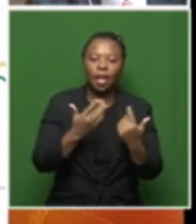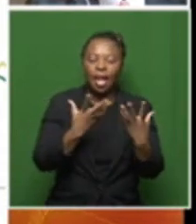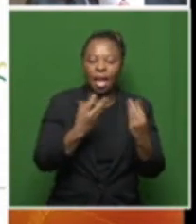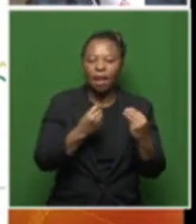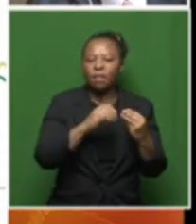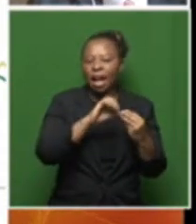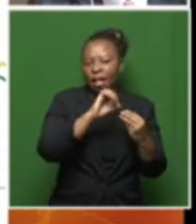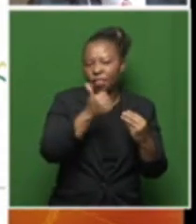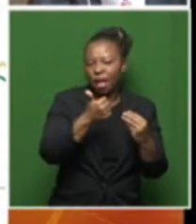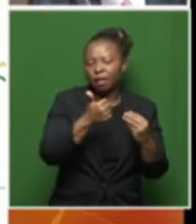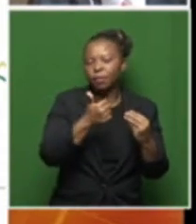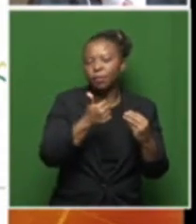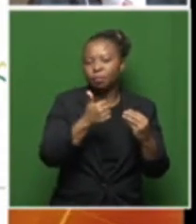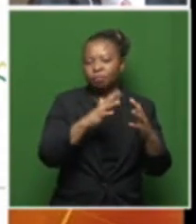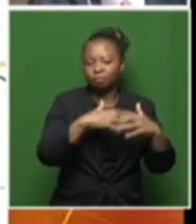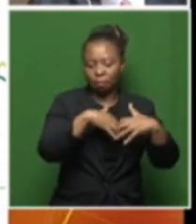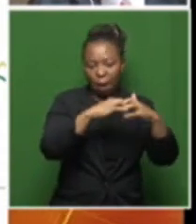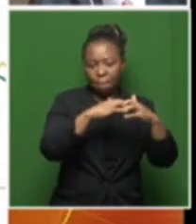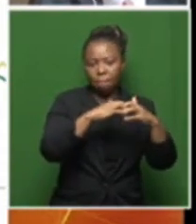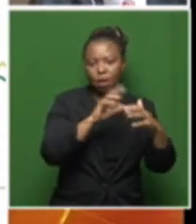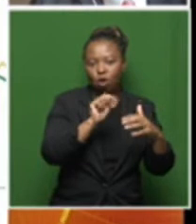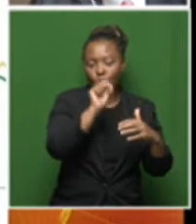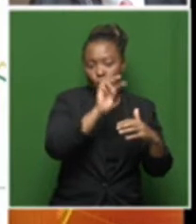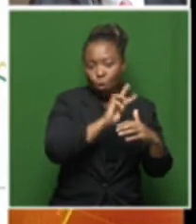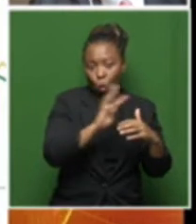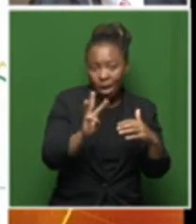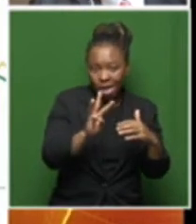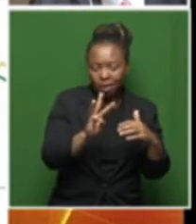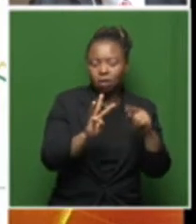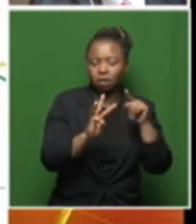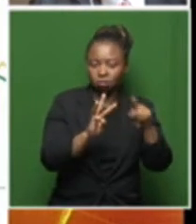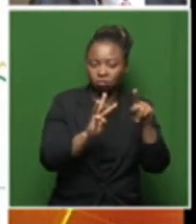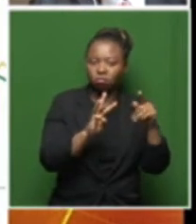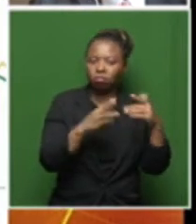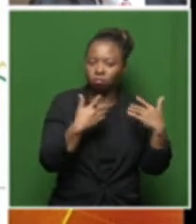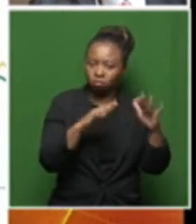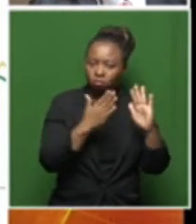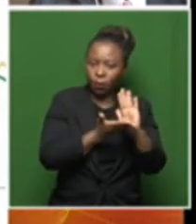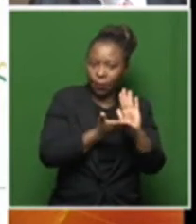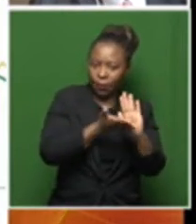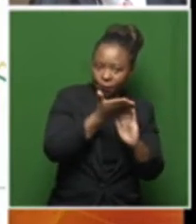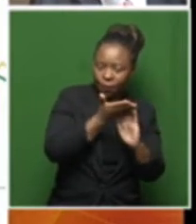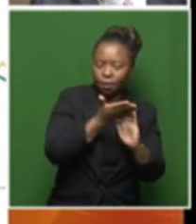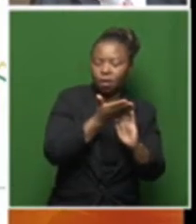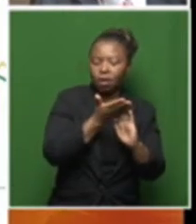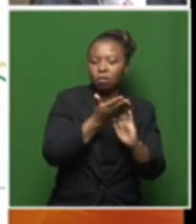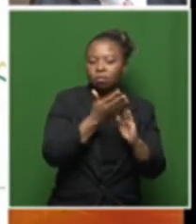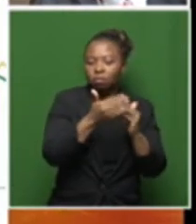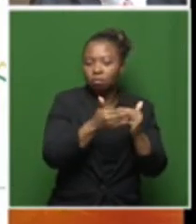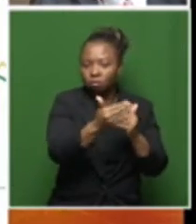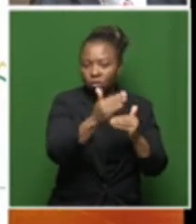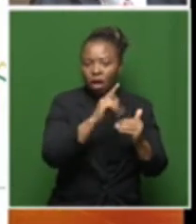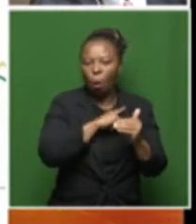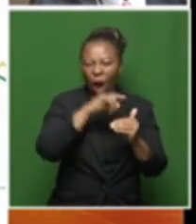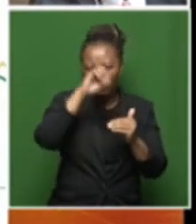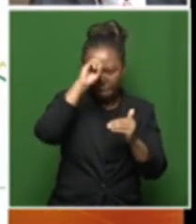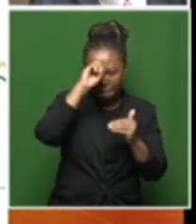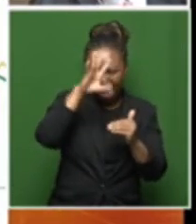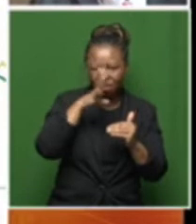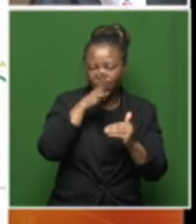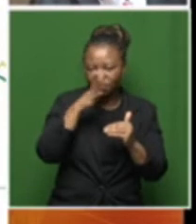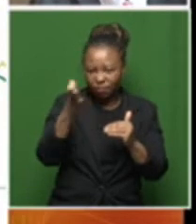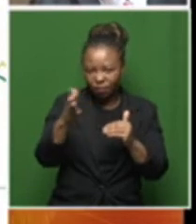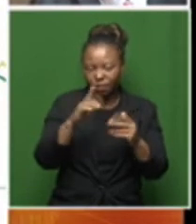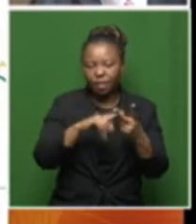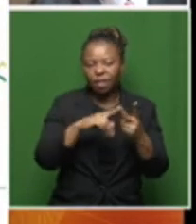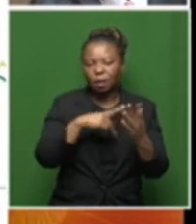both Limpopo and Northwest, which should pick up quite dramatically in the near future, because they have a lot of mines and there are projects to